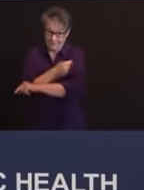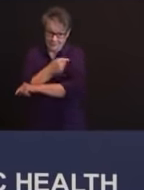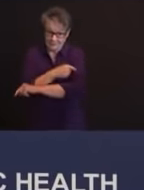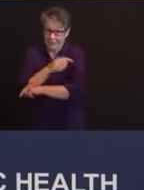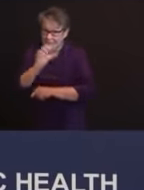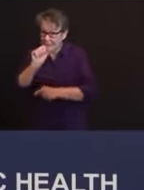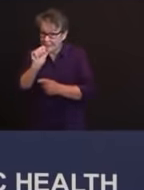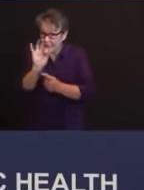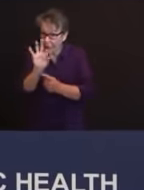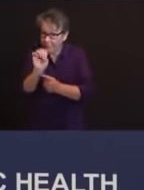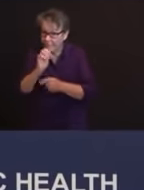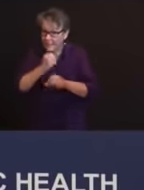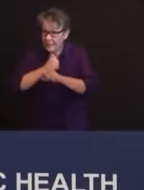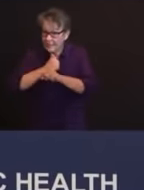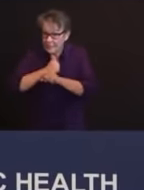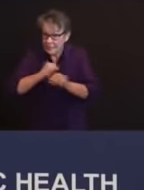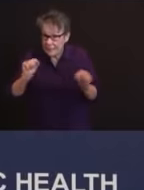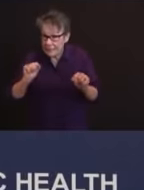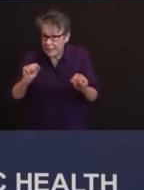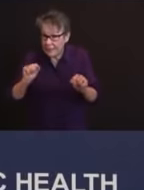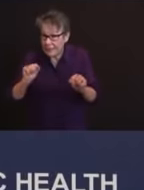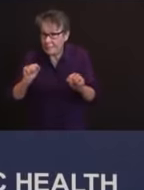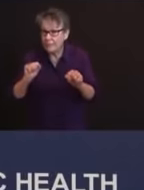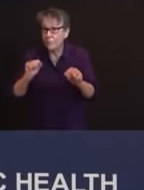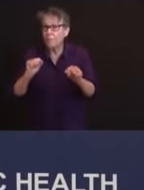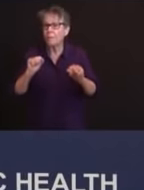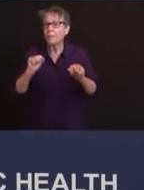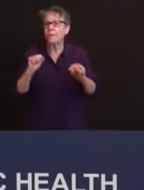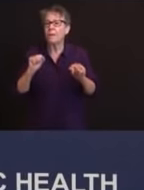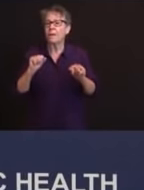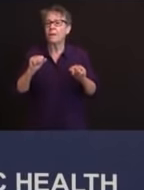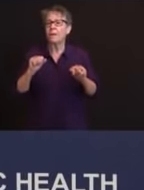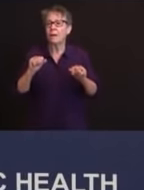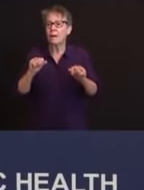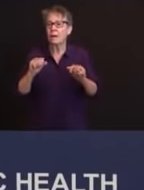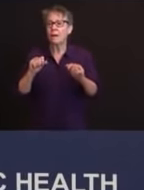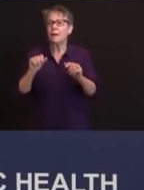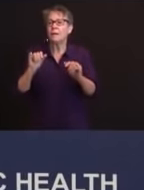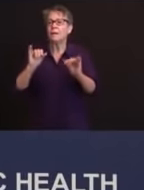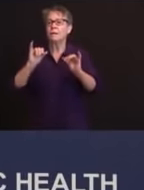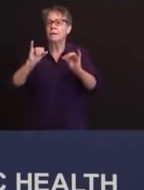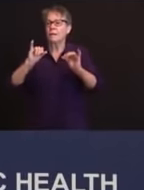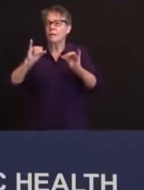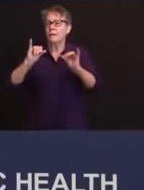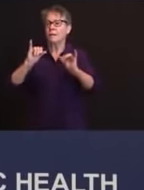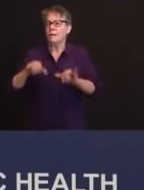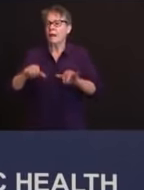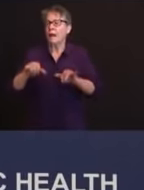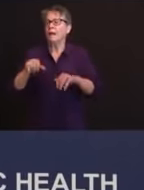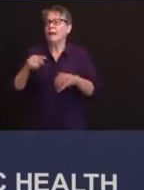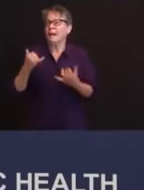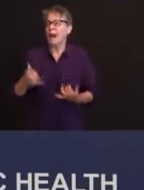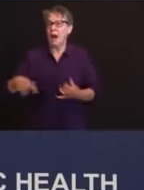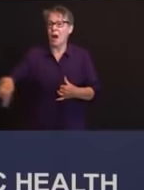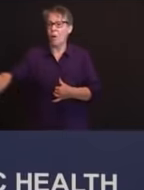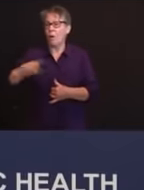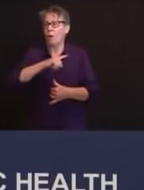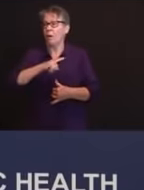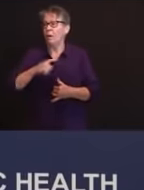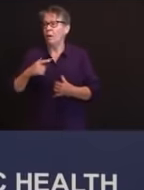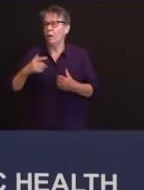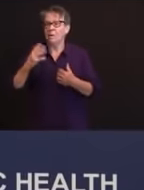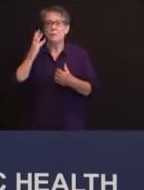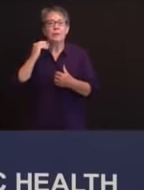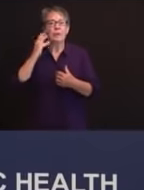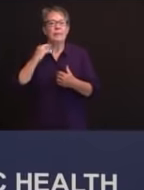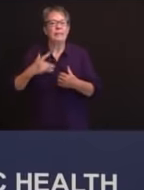said, literally, we're in a 6-month race here to the finish line. It won't all, just was said, a vaccine doesn't mean we're entirely